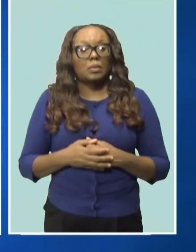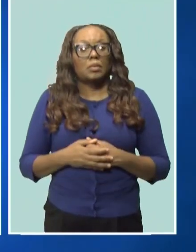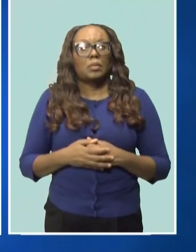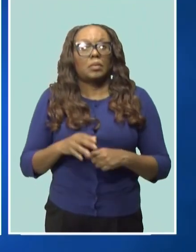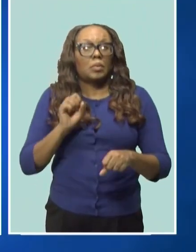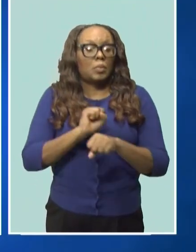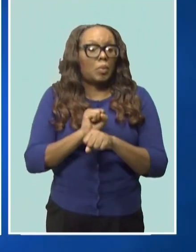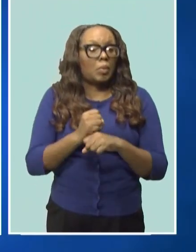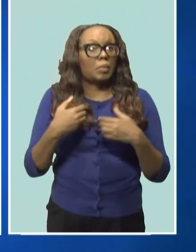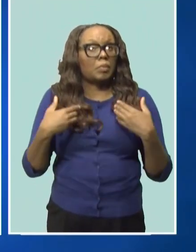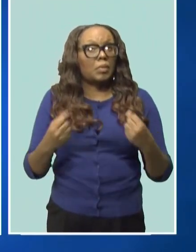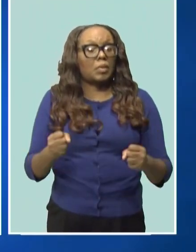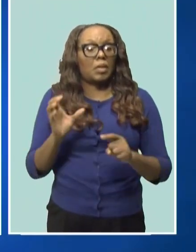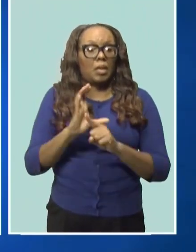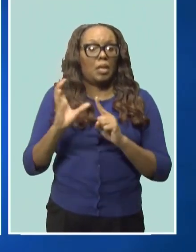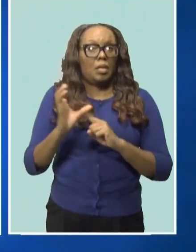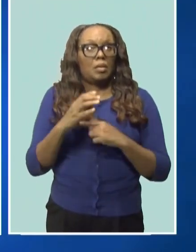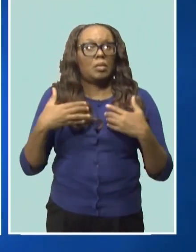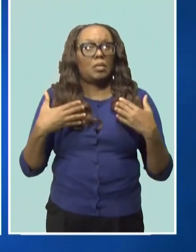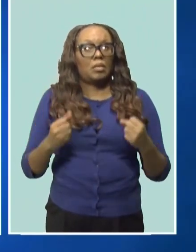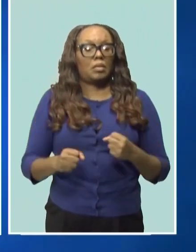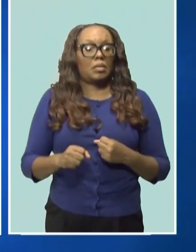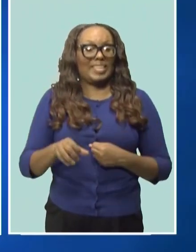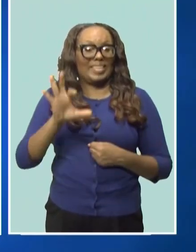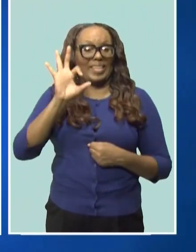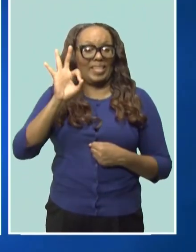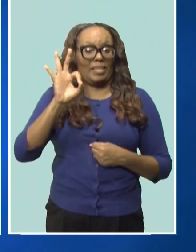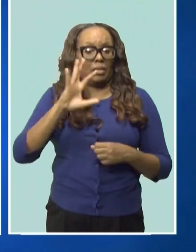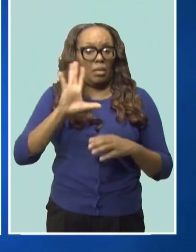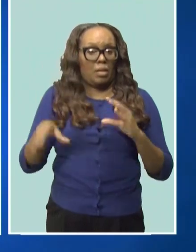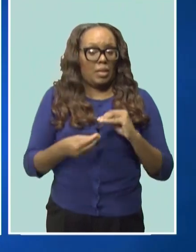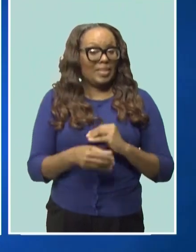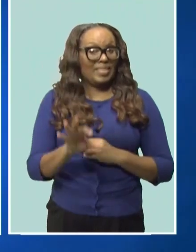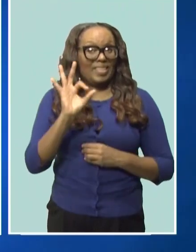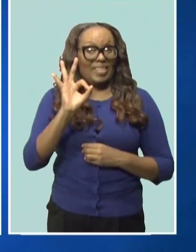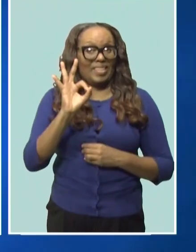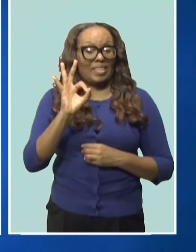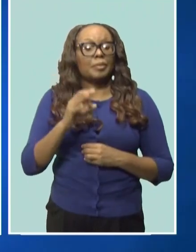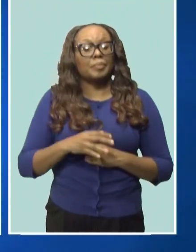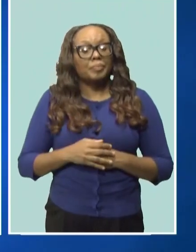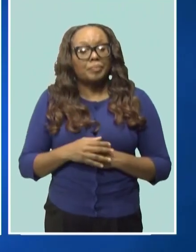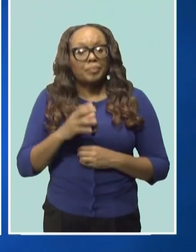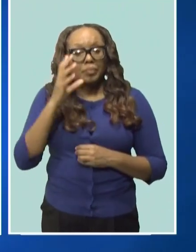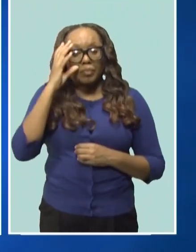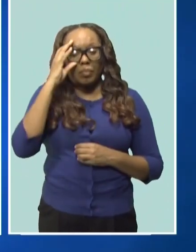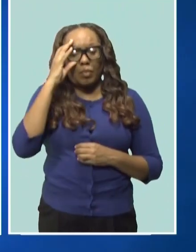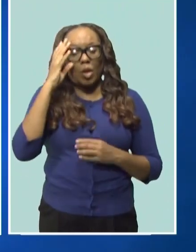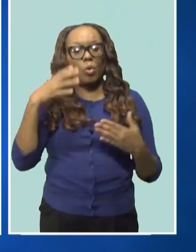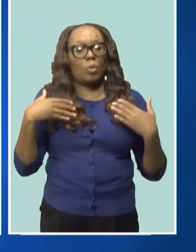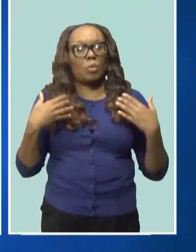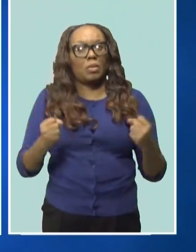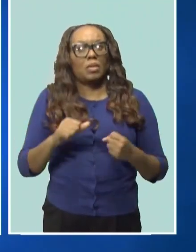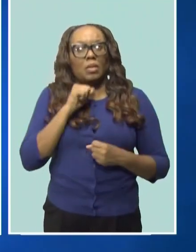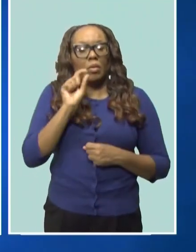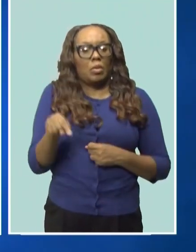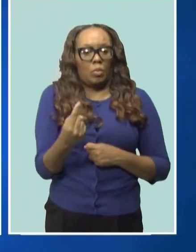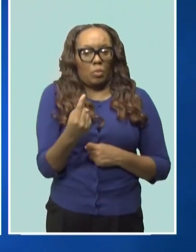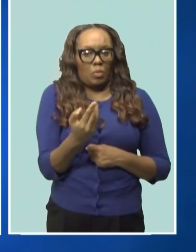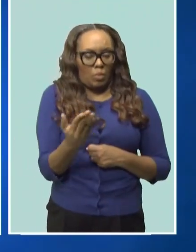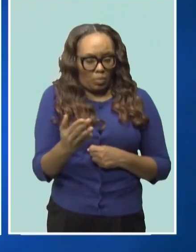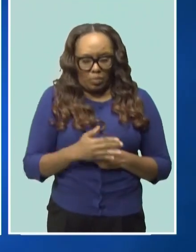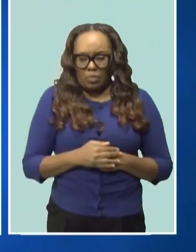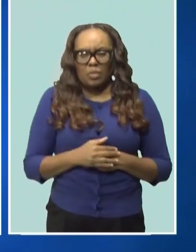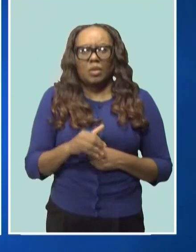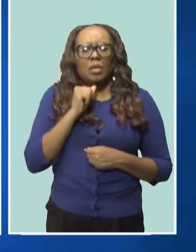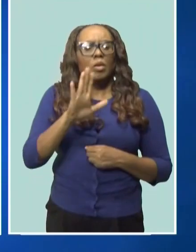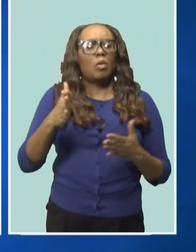occupational wellness, cultural wellness. There are 9 dimensions, and I think that is in keeping with the fact that wellness is not just a singular dimension. It's not just